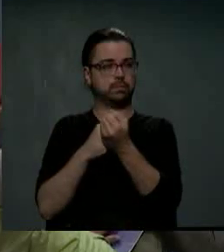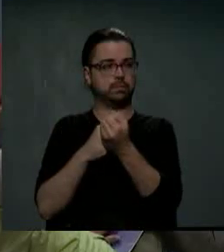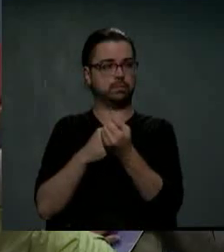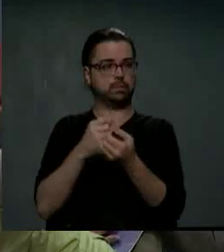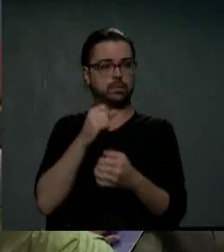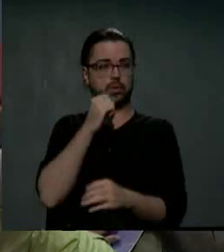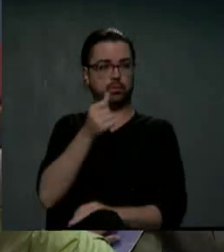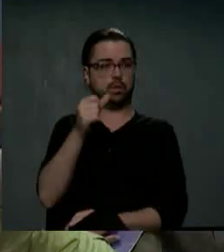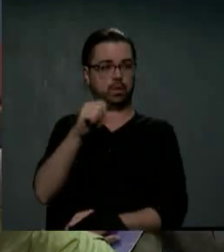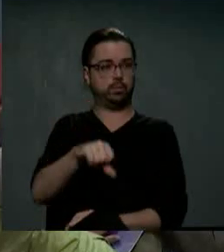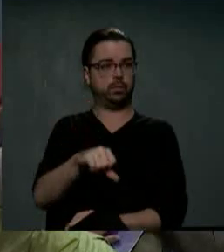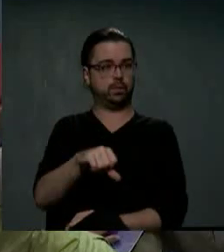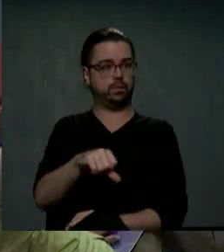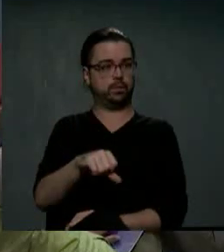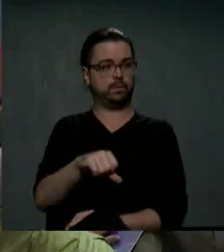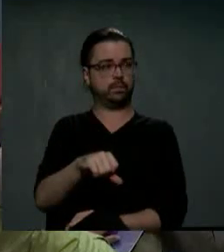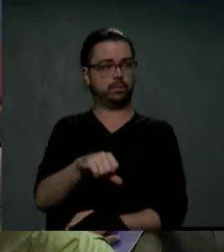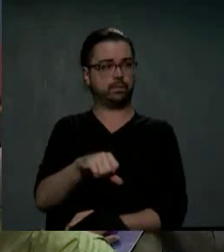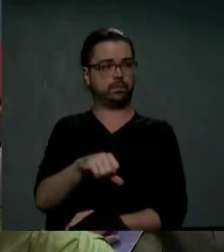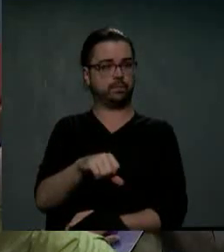Those who do not approve,